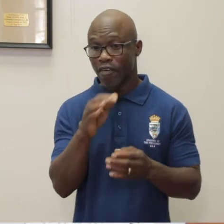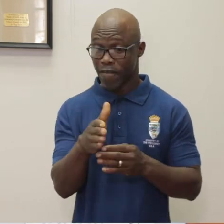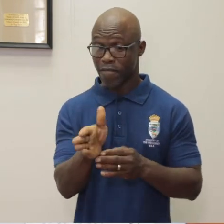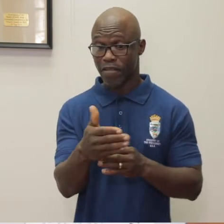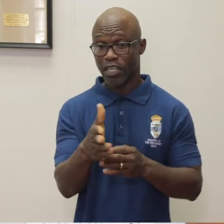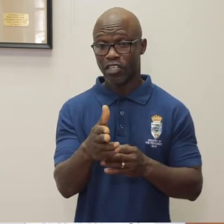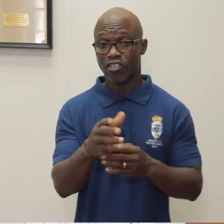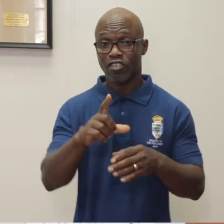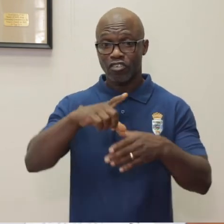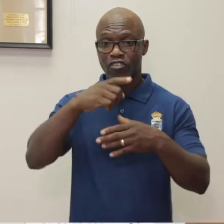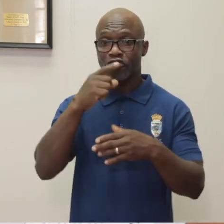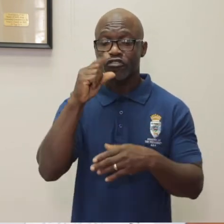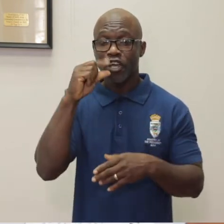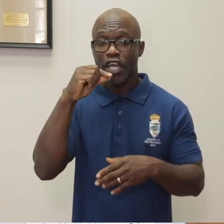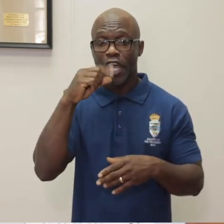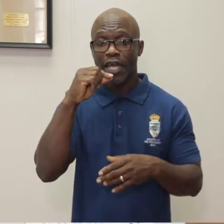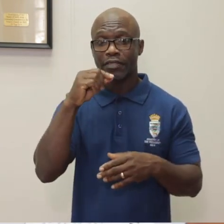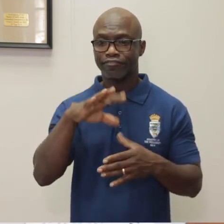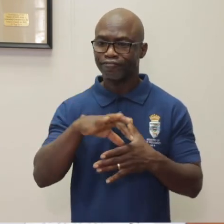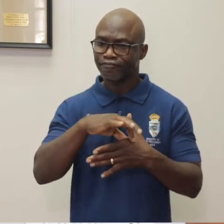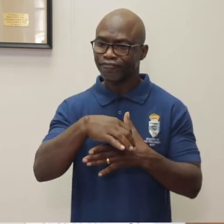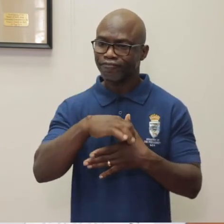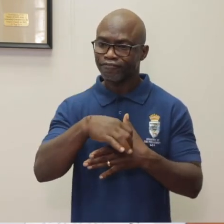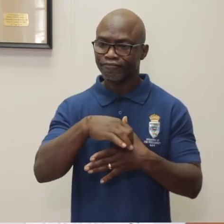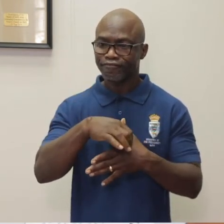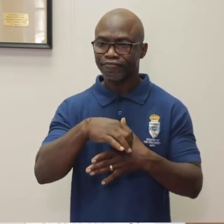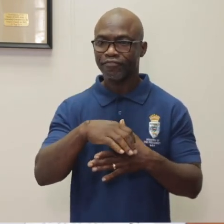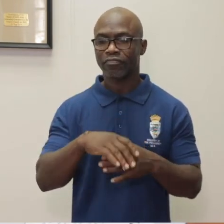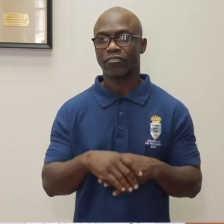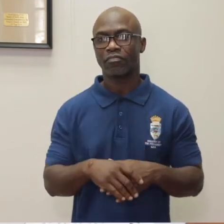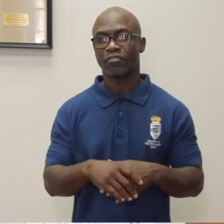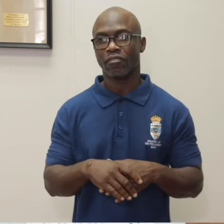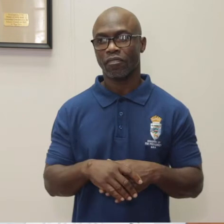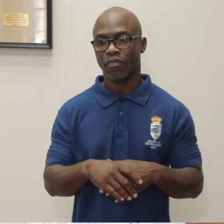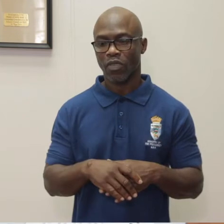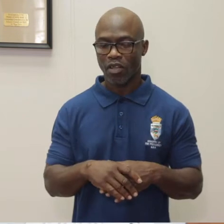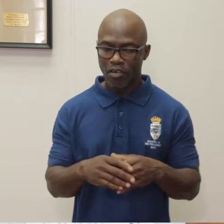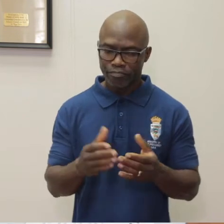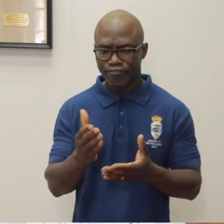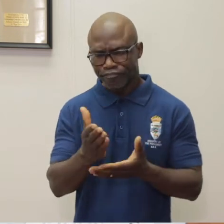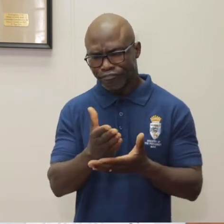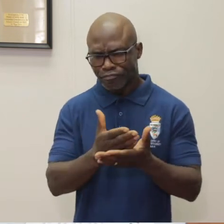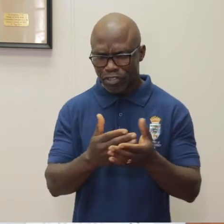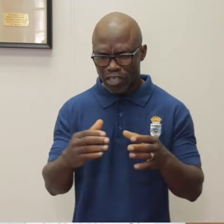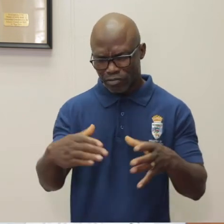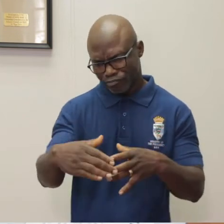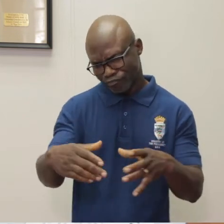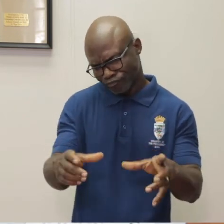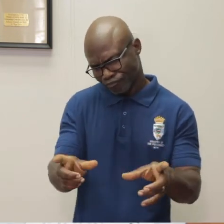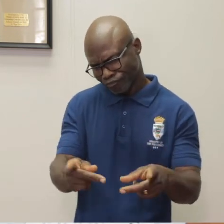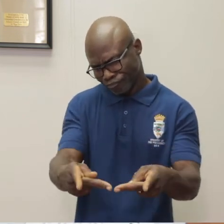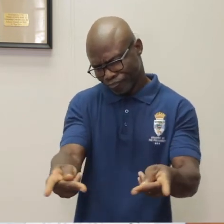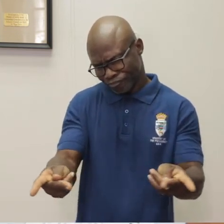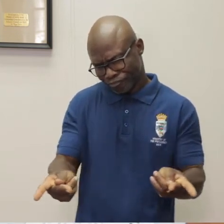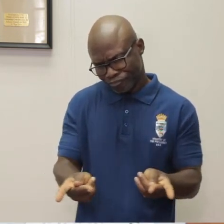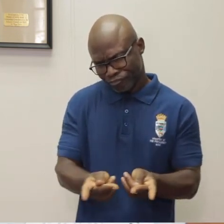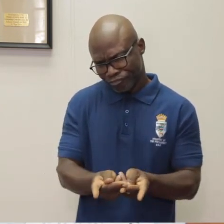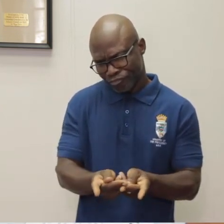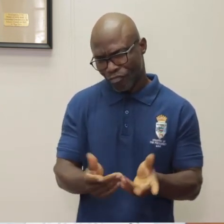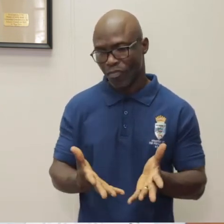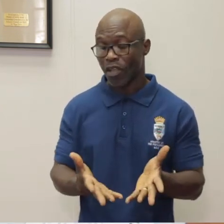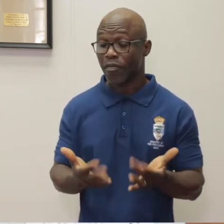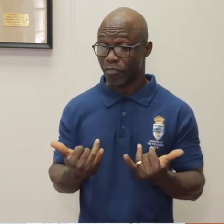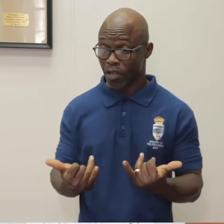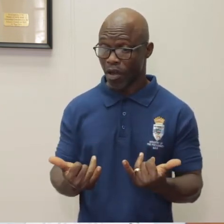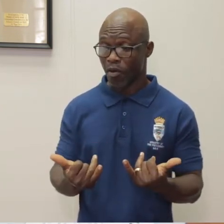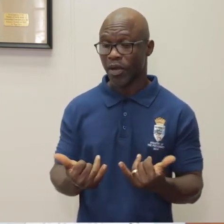fish, chicken, meats, but in our portion sizes that is needed. Vitamins